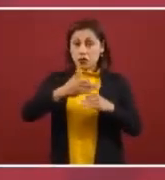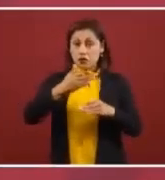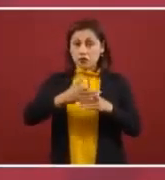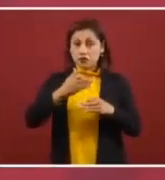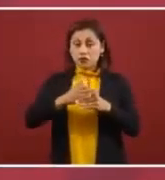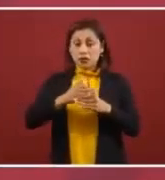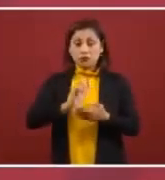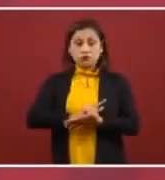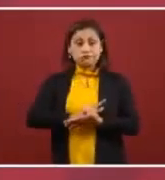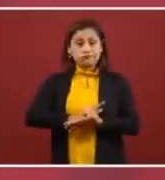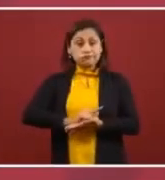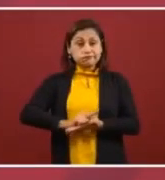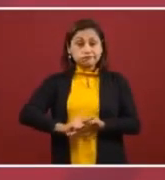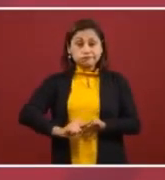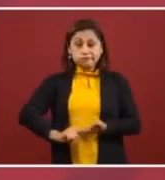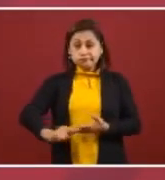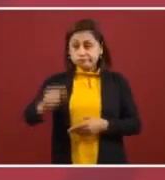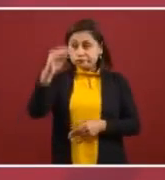conscience clear,